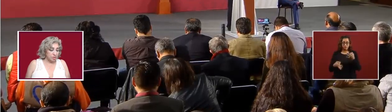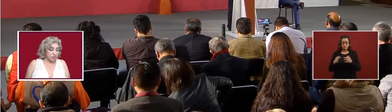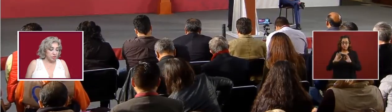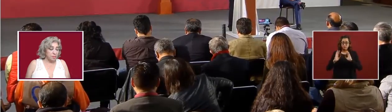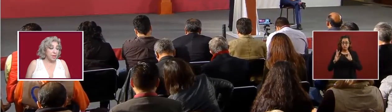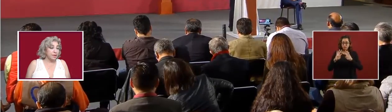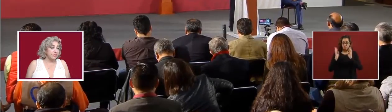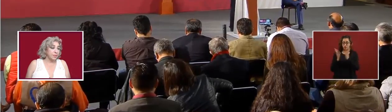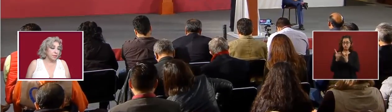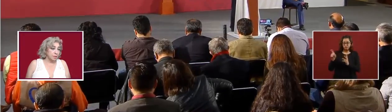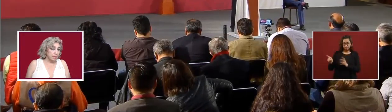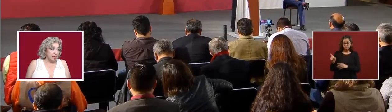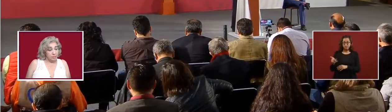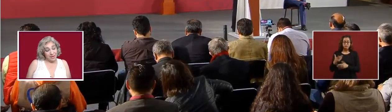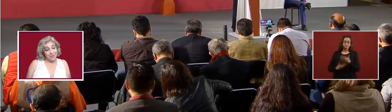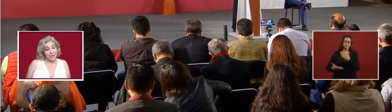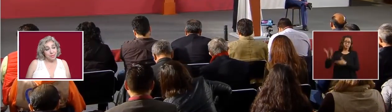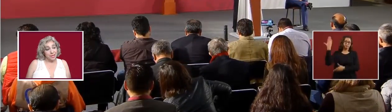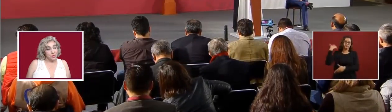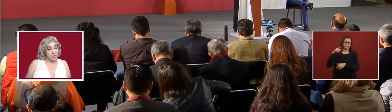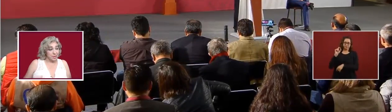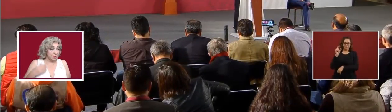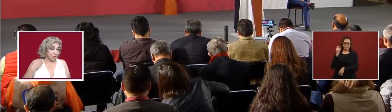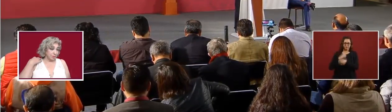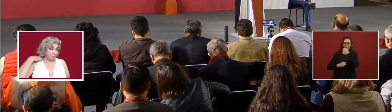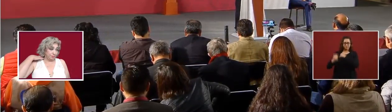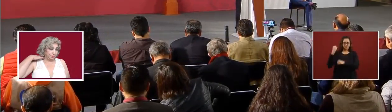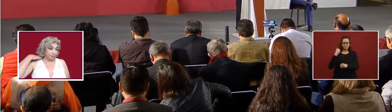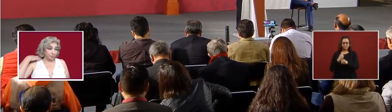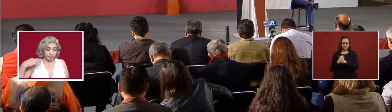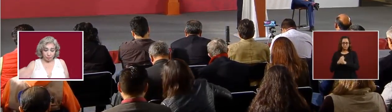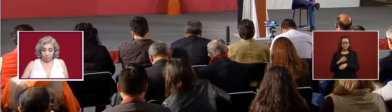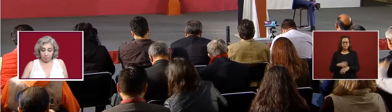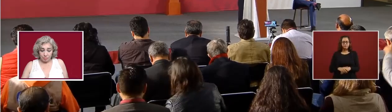counselor during my government, but I'm talking about 20 years ago,